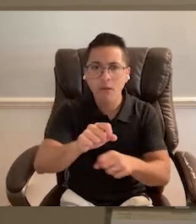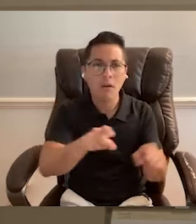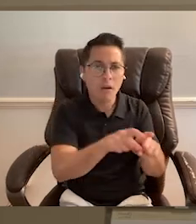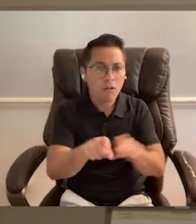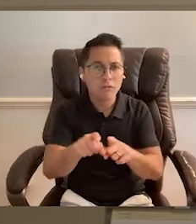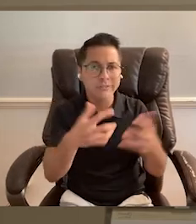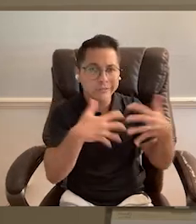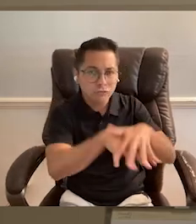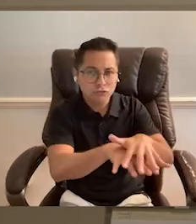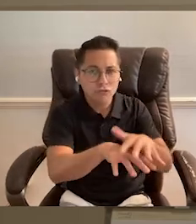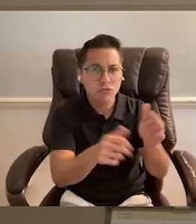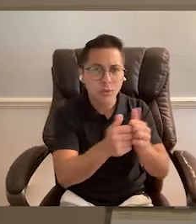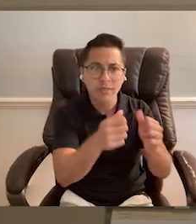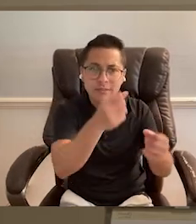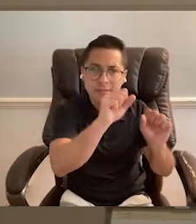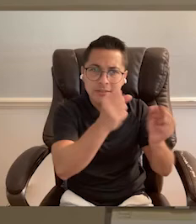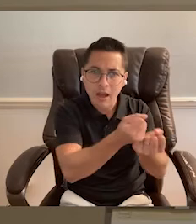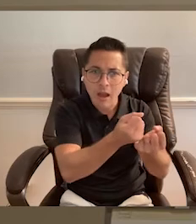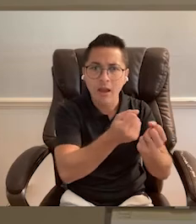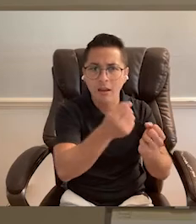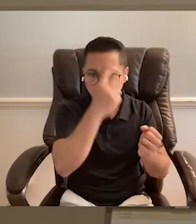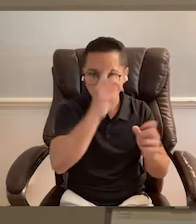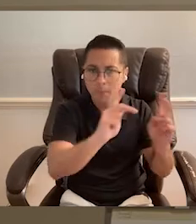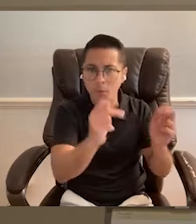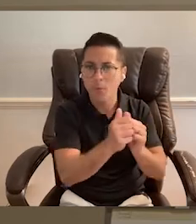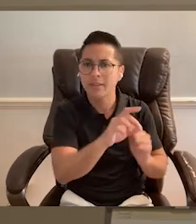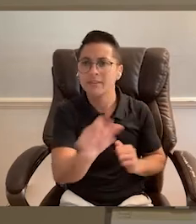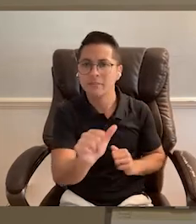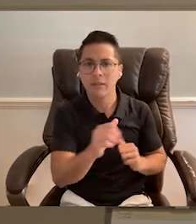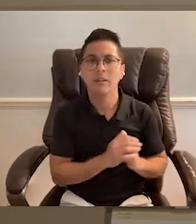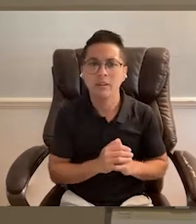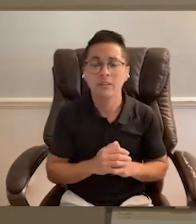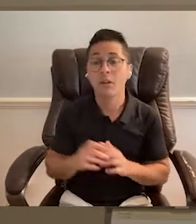number of reasons, to help with rehabilitation programs, to look at injury